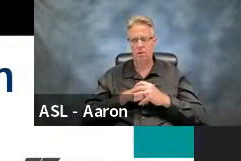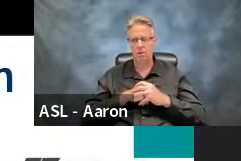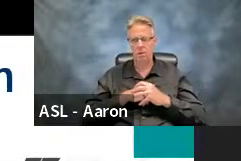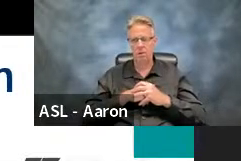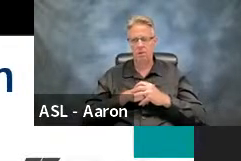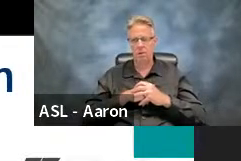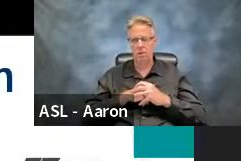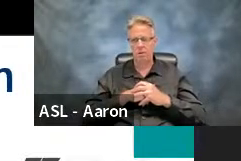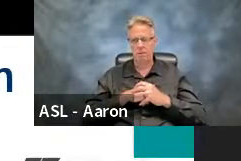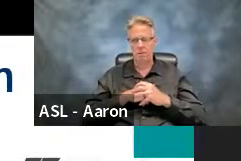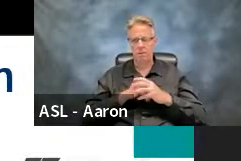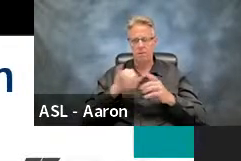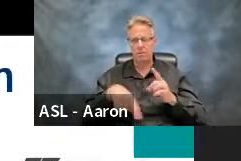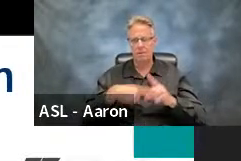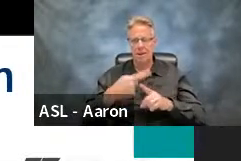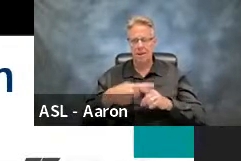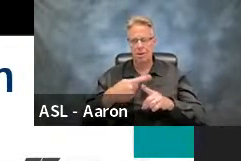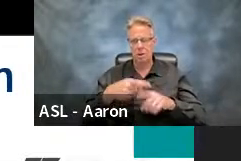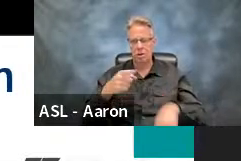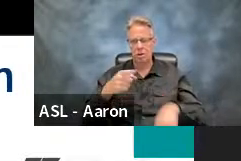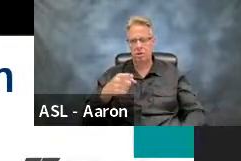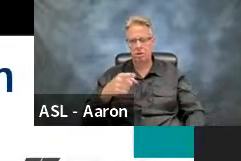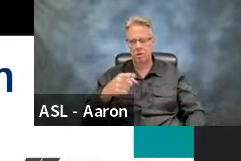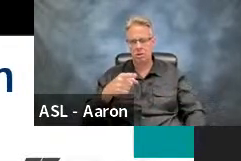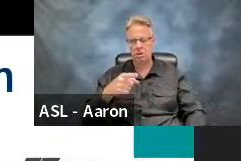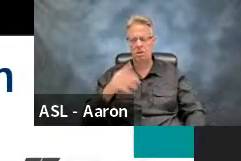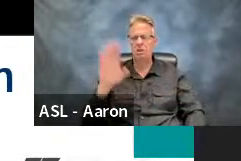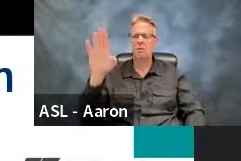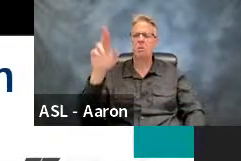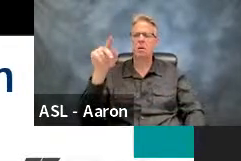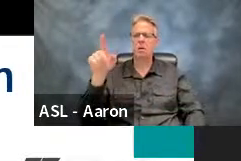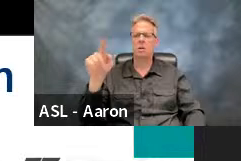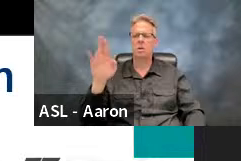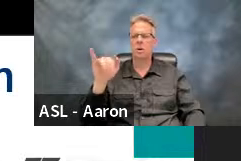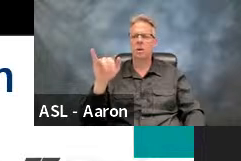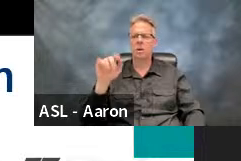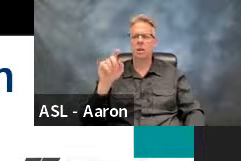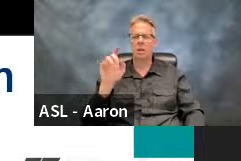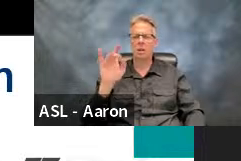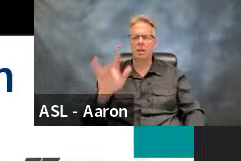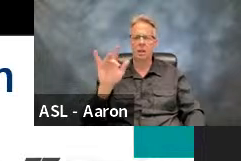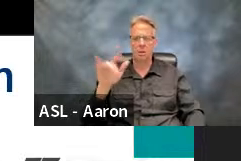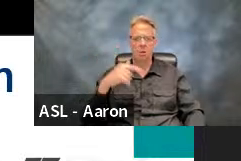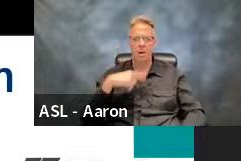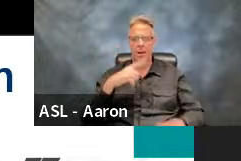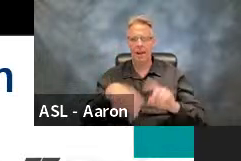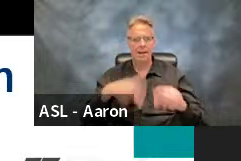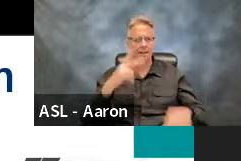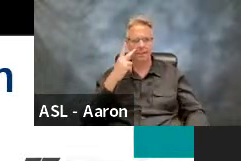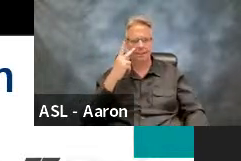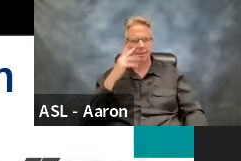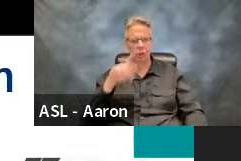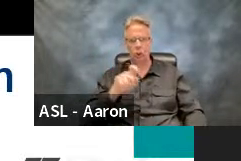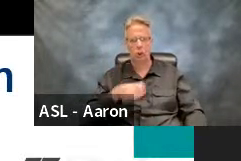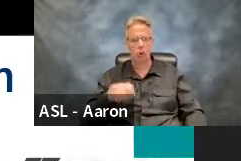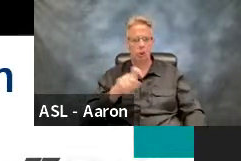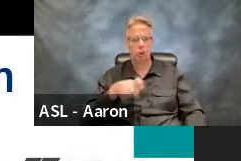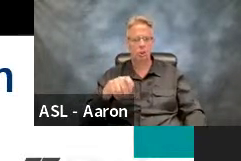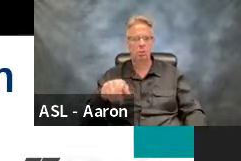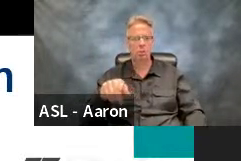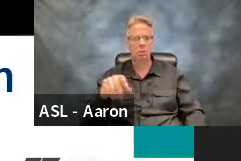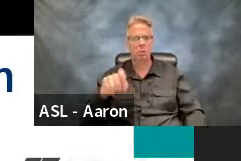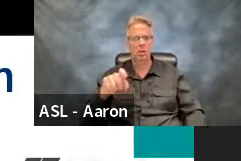So this intersection where I'm at, Brad, try clicking your mouse because we can't see your cursor. So